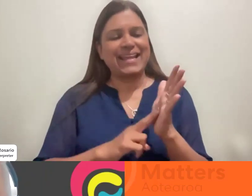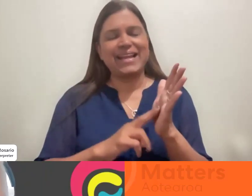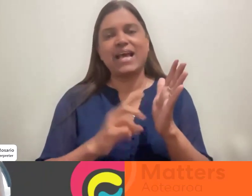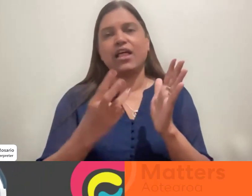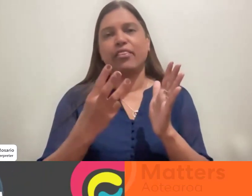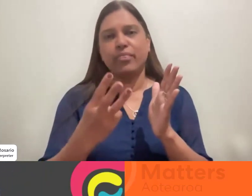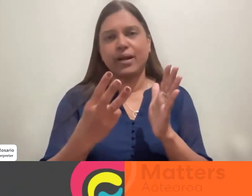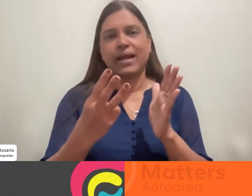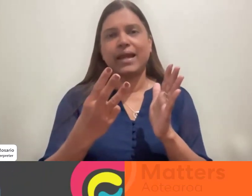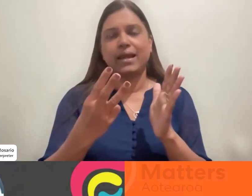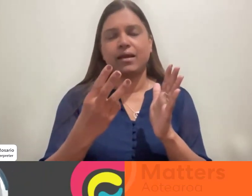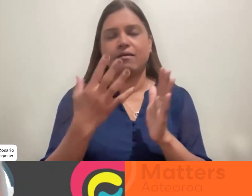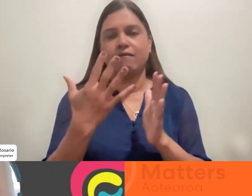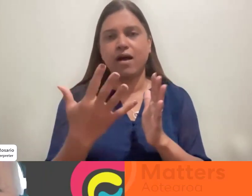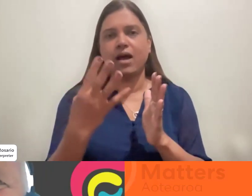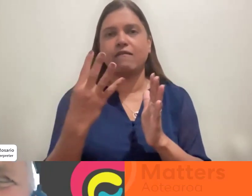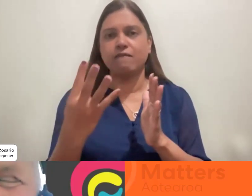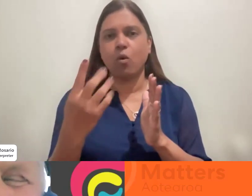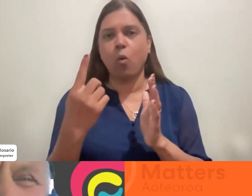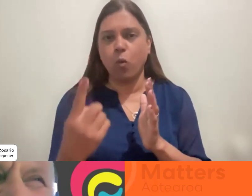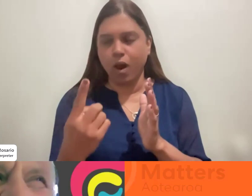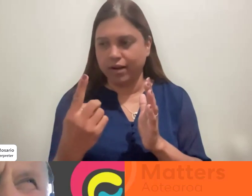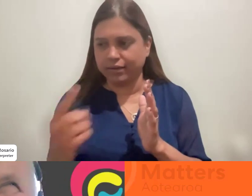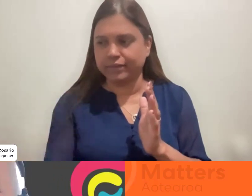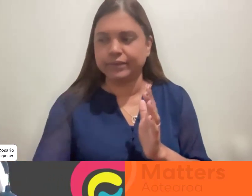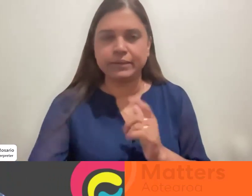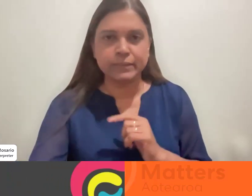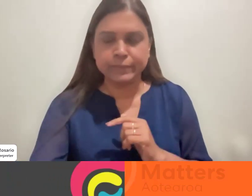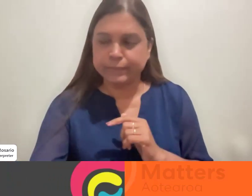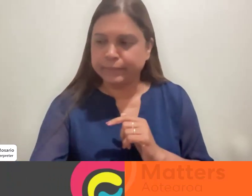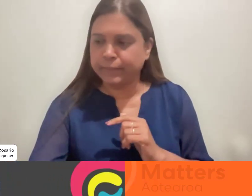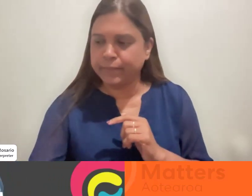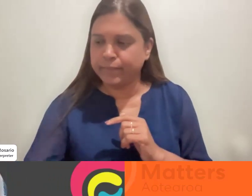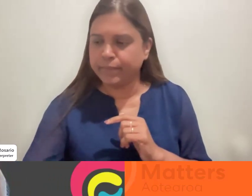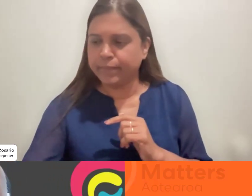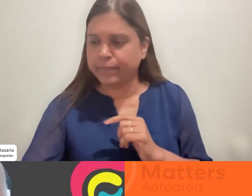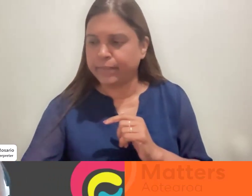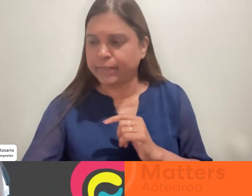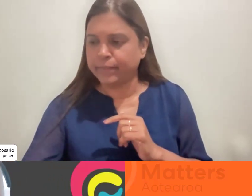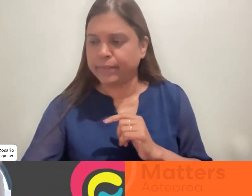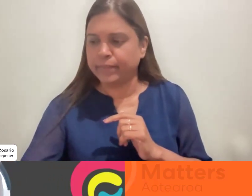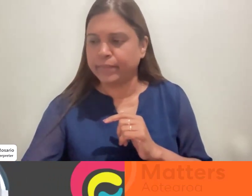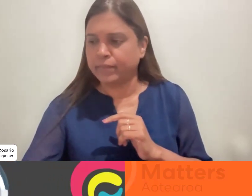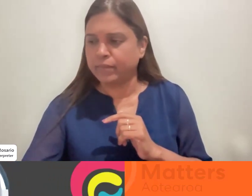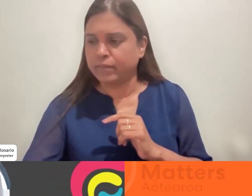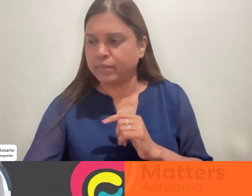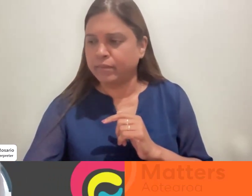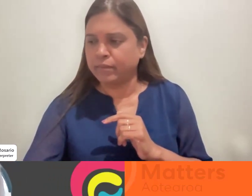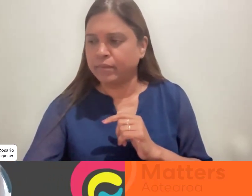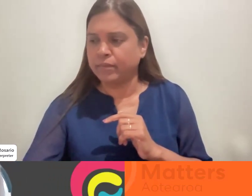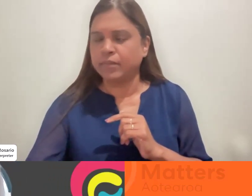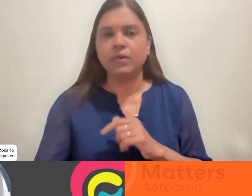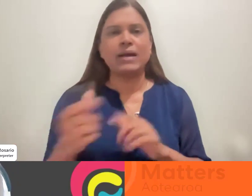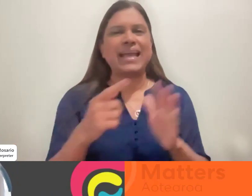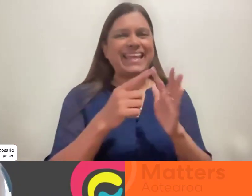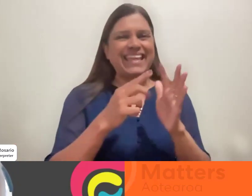301549. Only the European Union could come up with something as exciting as that. They that when the Australians imported the